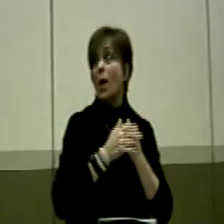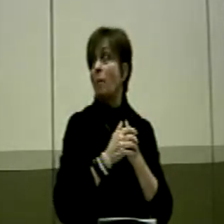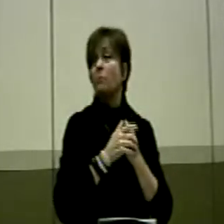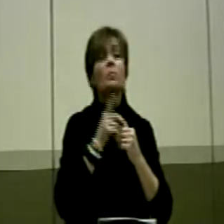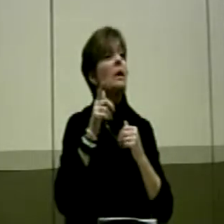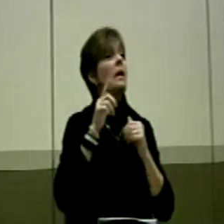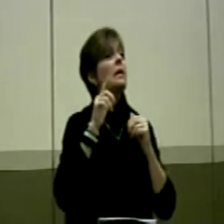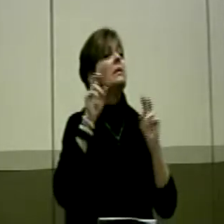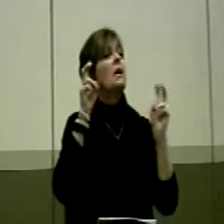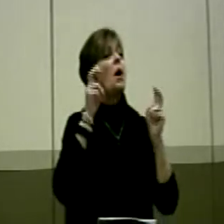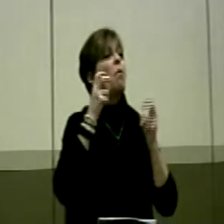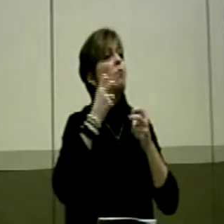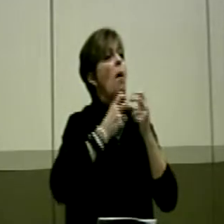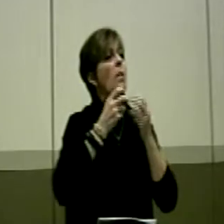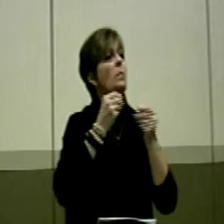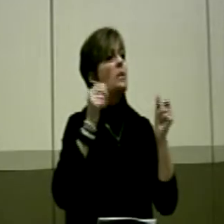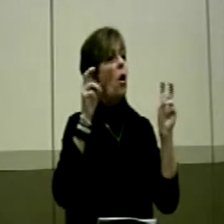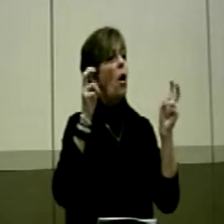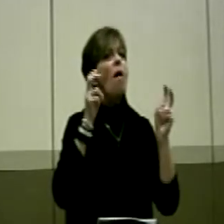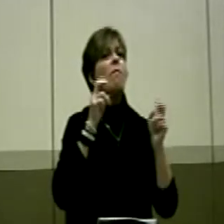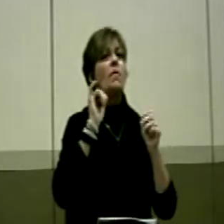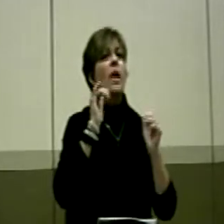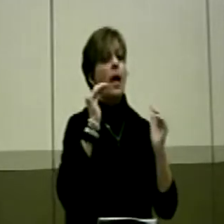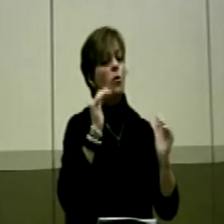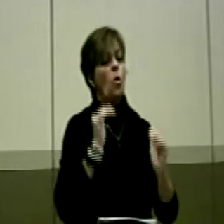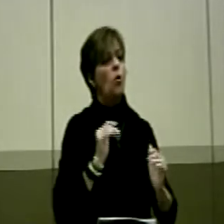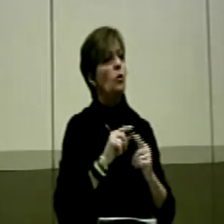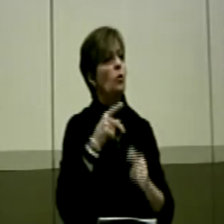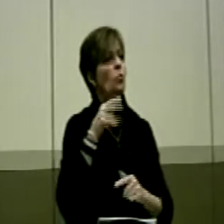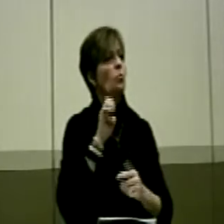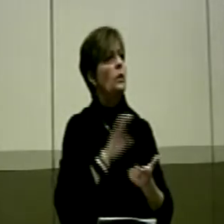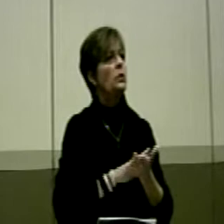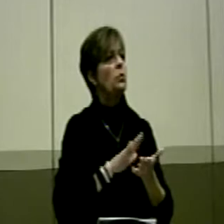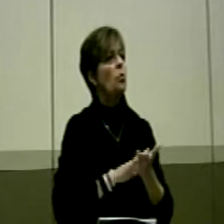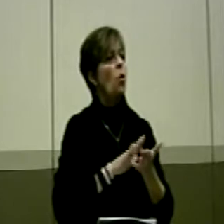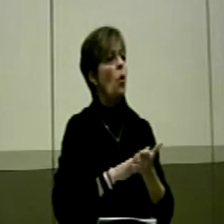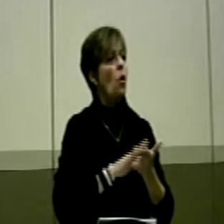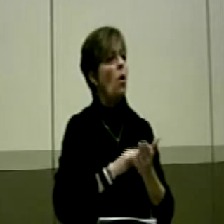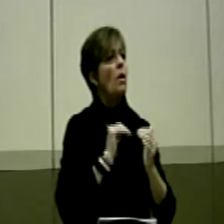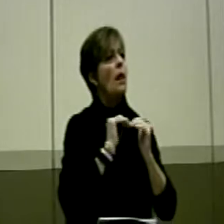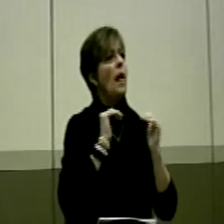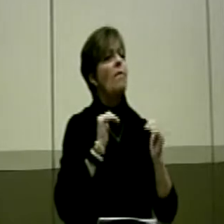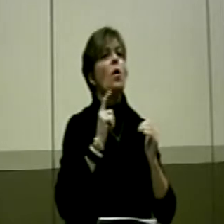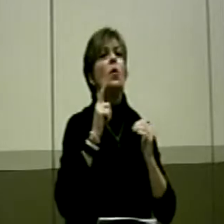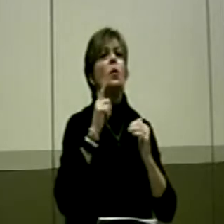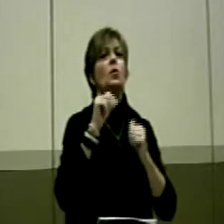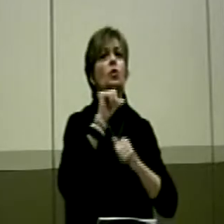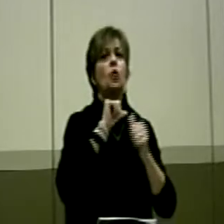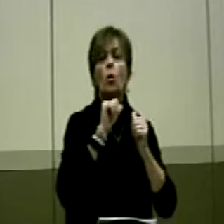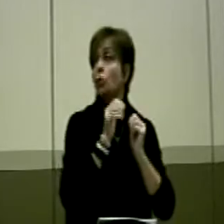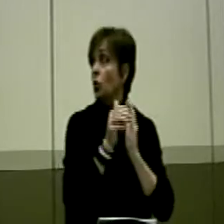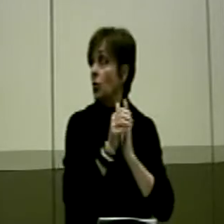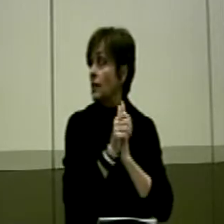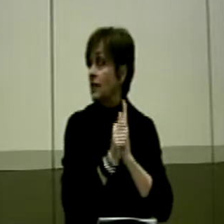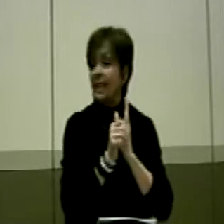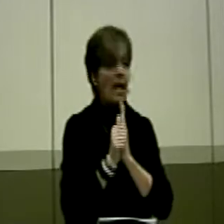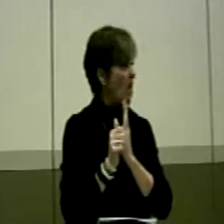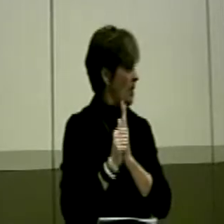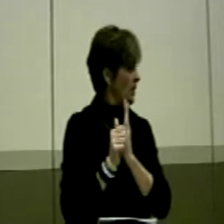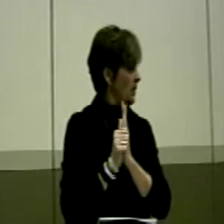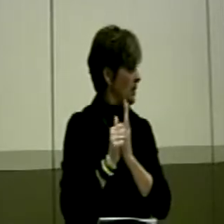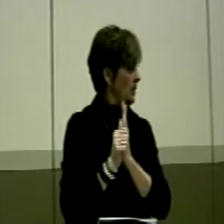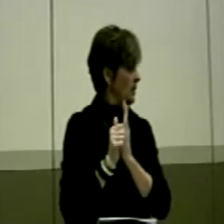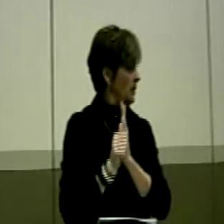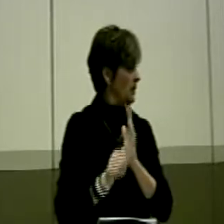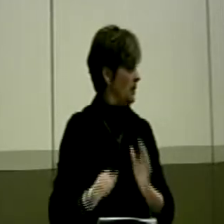preschool level. Okay, Social Skills Improvement System, which is brand new. It also goes down to the preschool level. I can't name all of them,